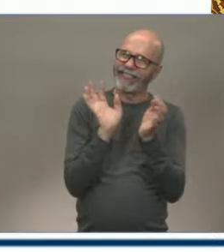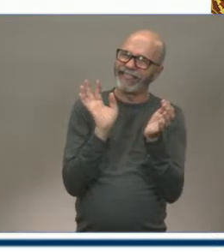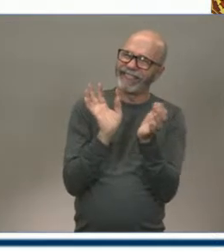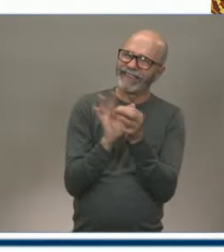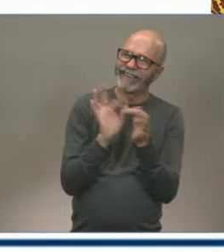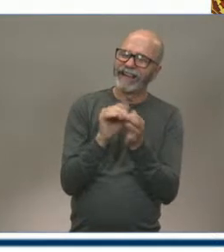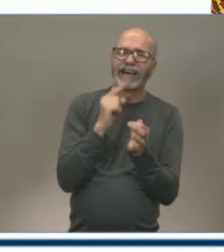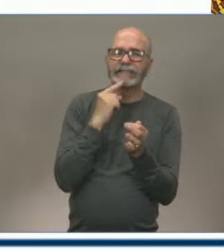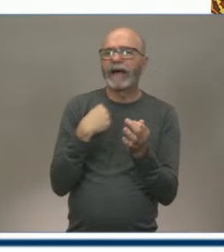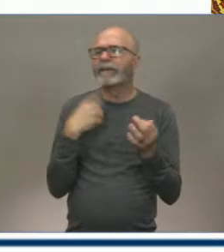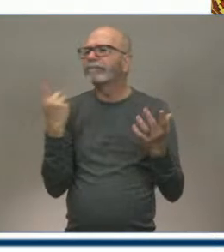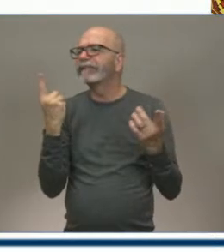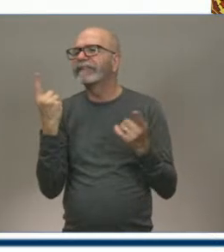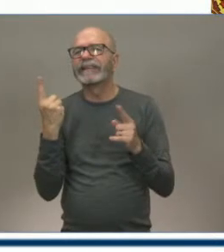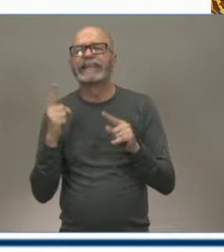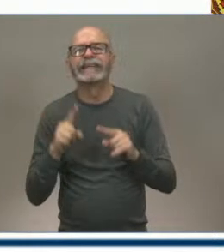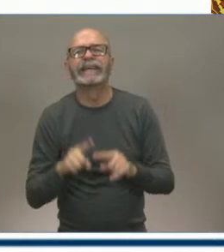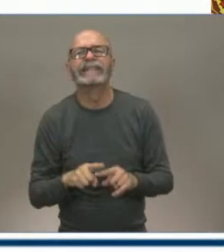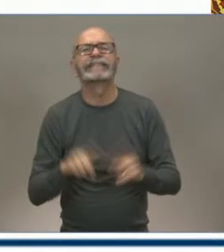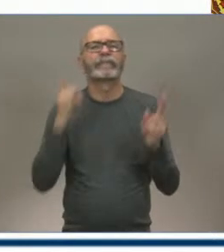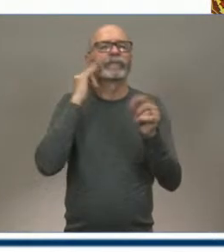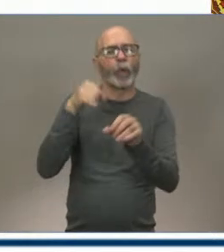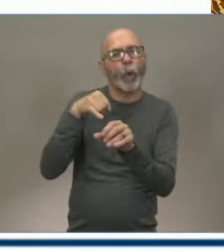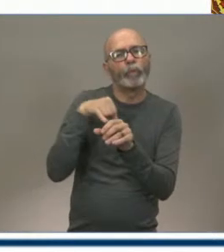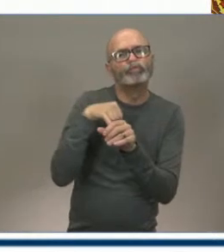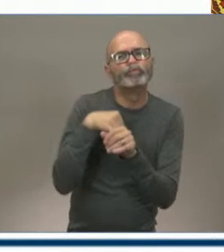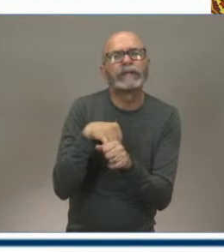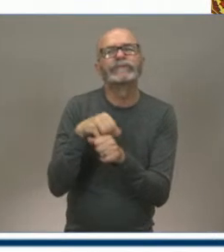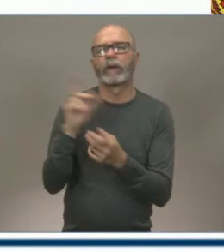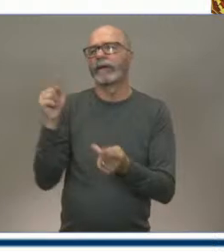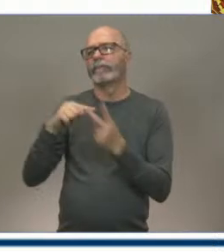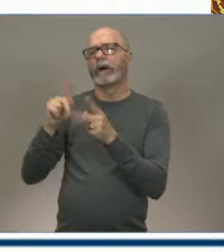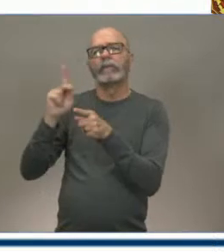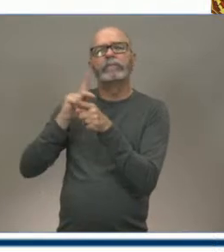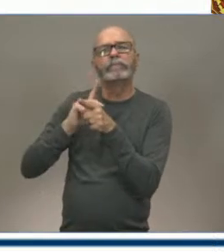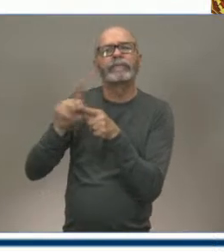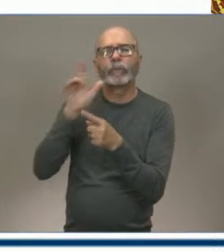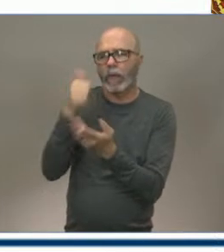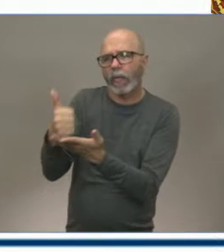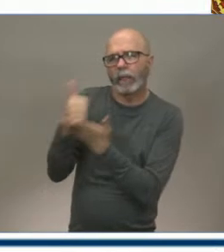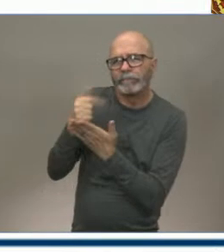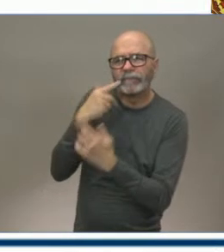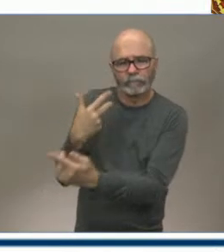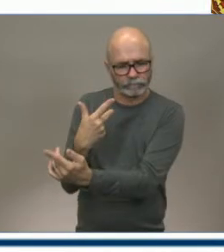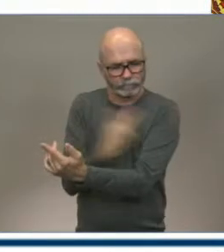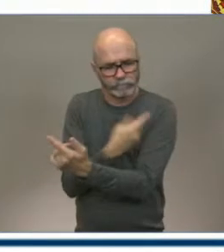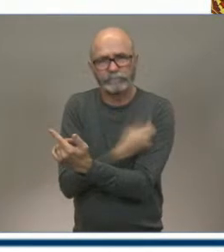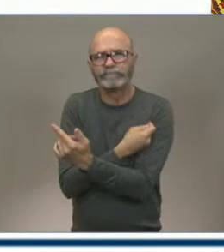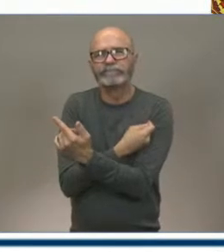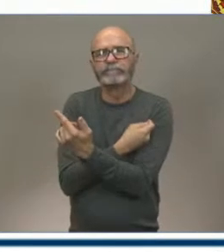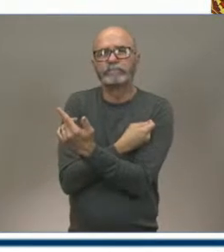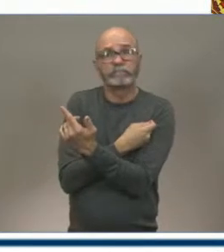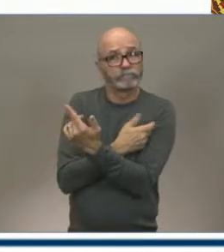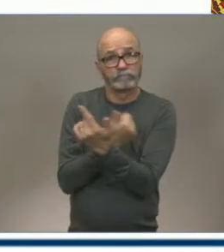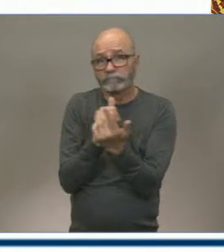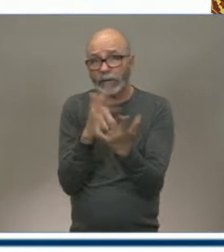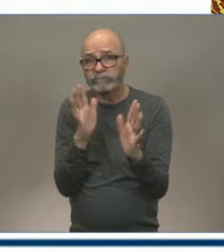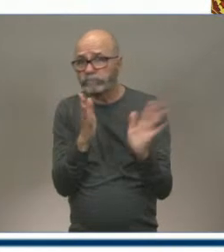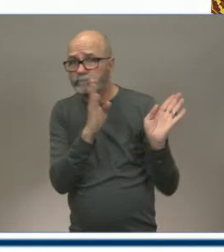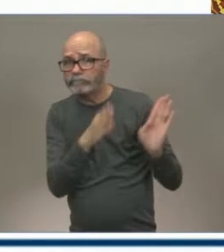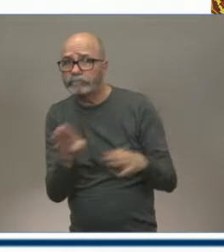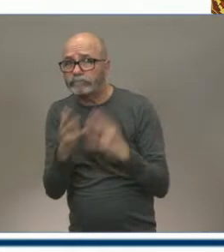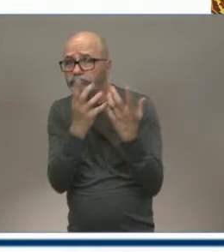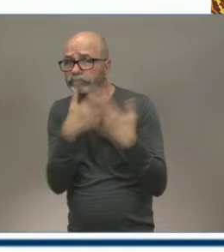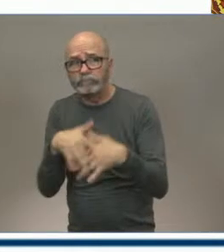and you mentioned we need to start the conversation with those groups. I'm just curious as to where those consultations are at right now, and exactly when you believe